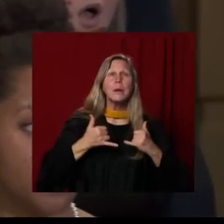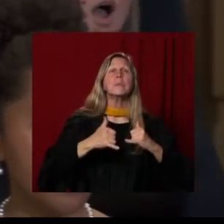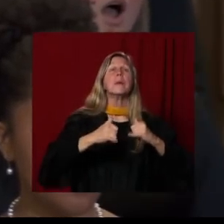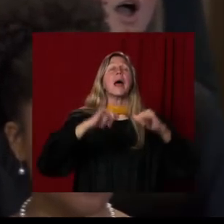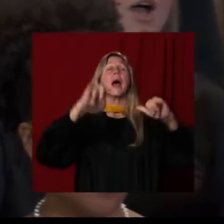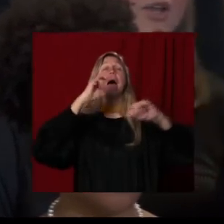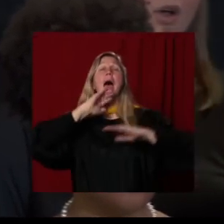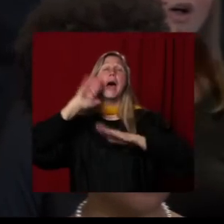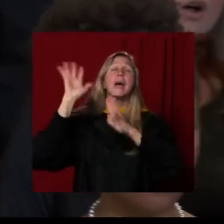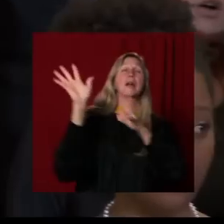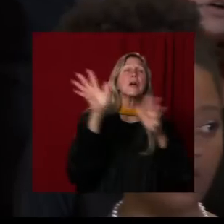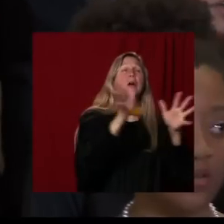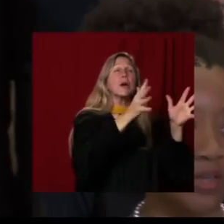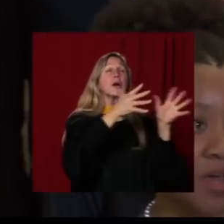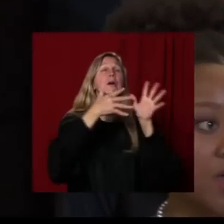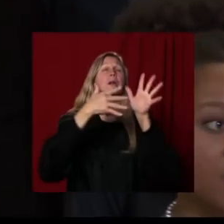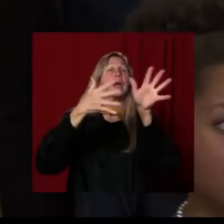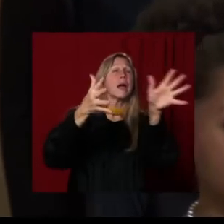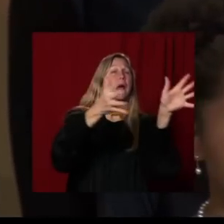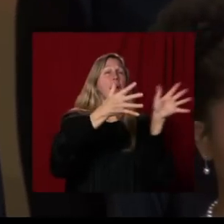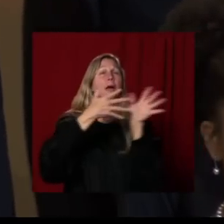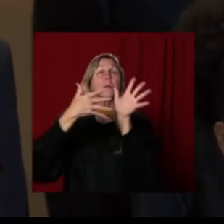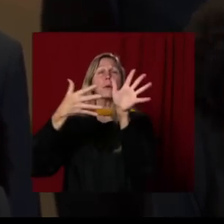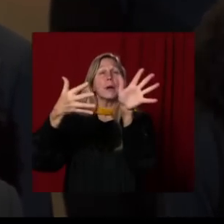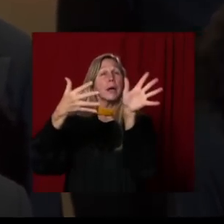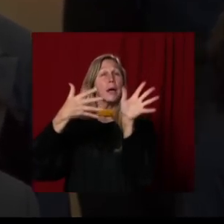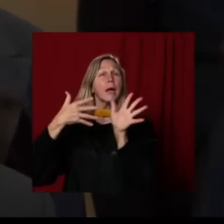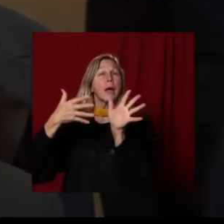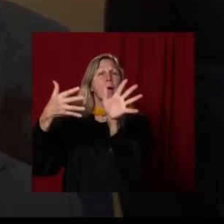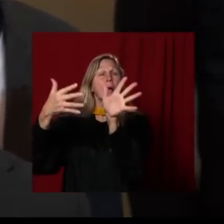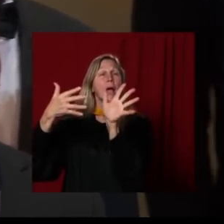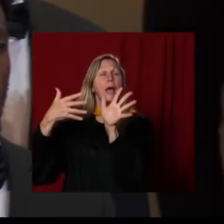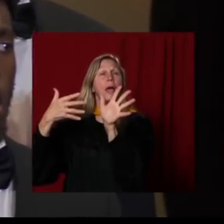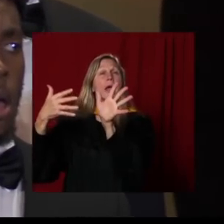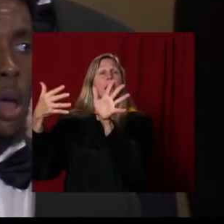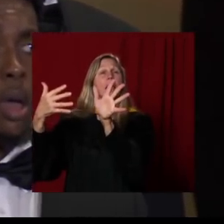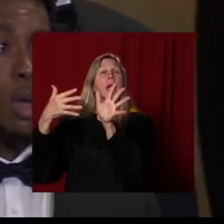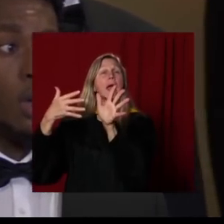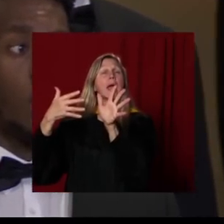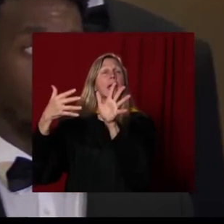star-spangled banner yet